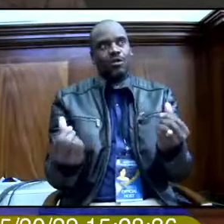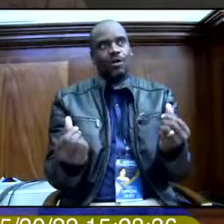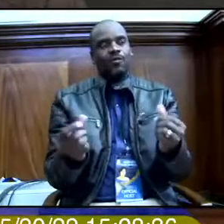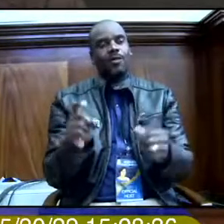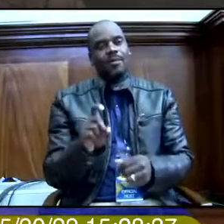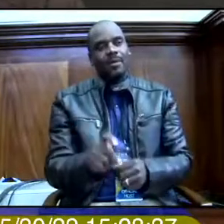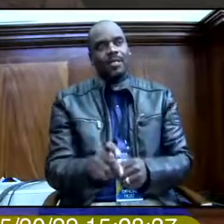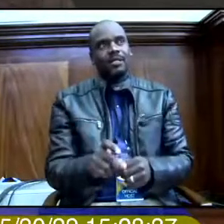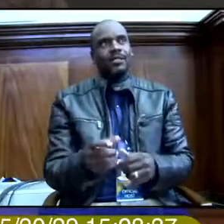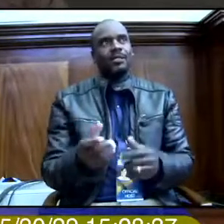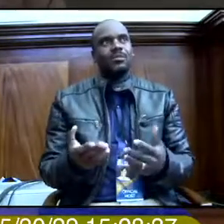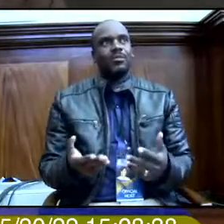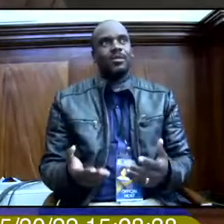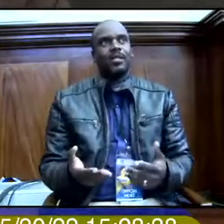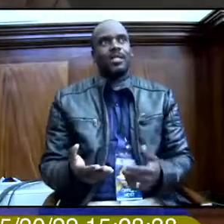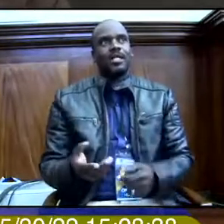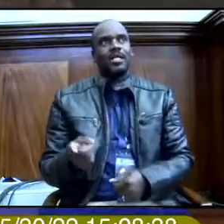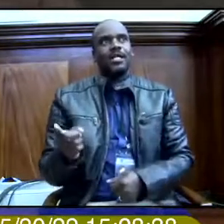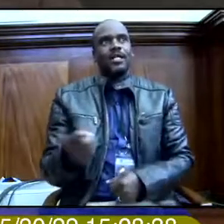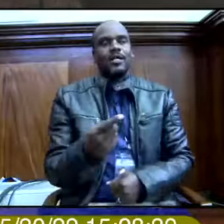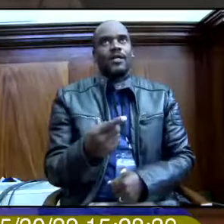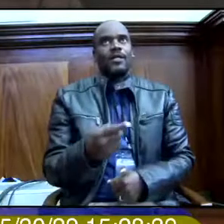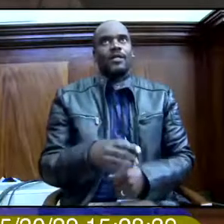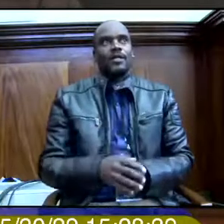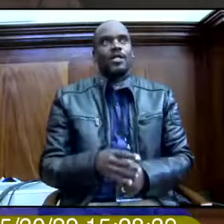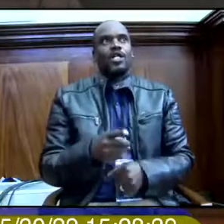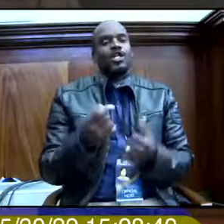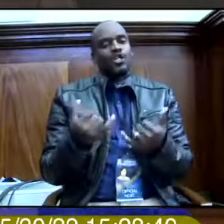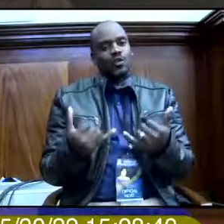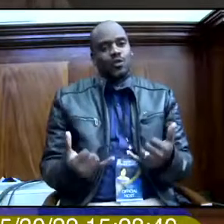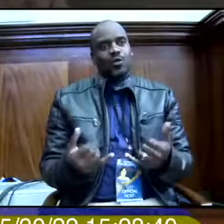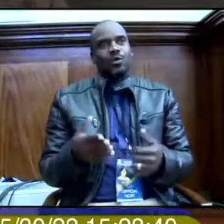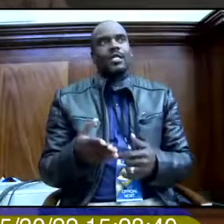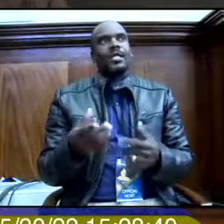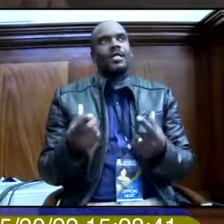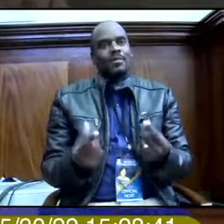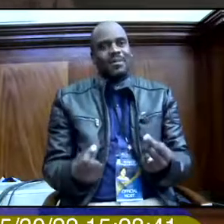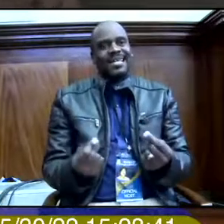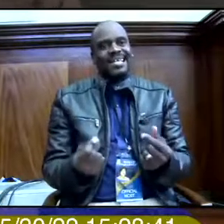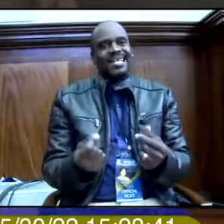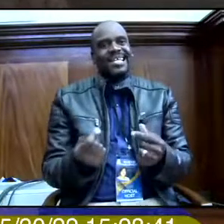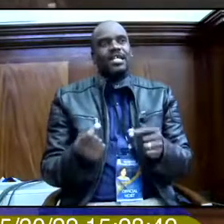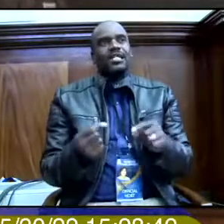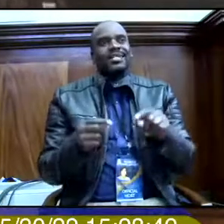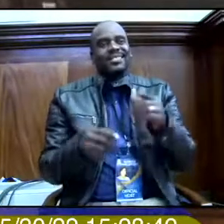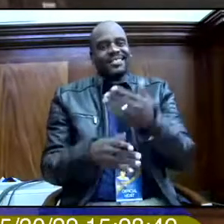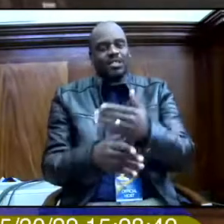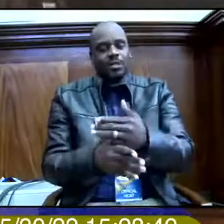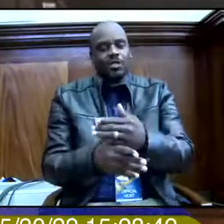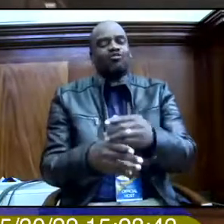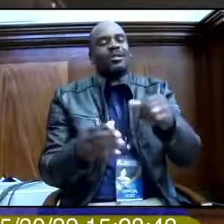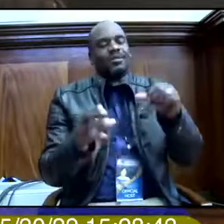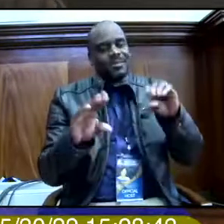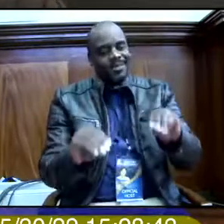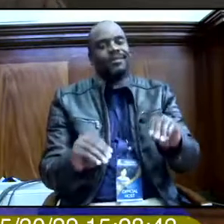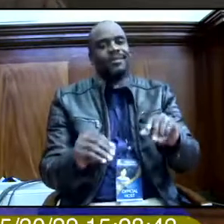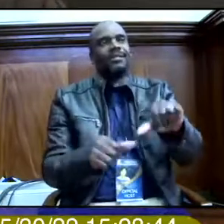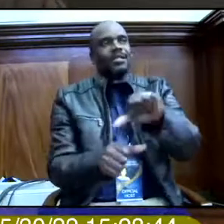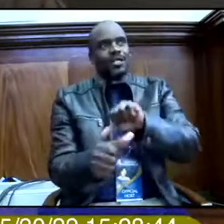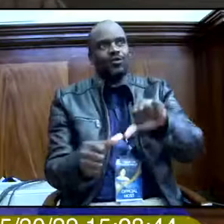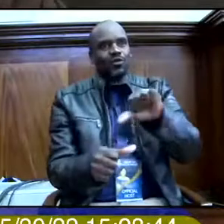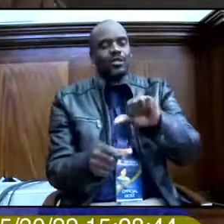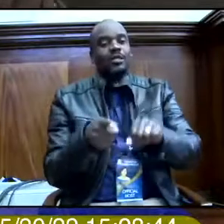expropriate expropriated so as to make resources available for social use useful